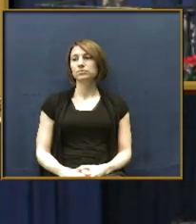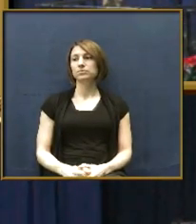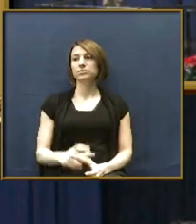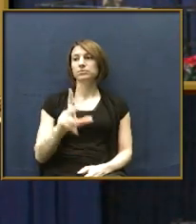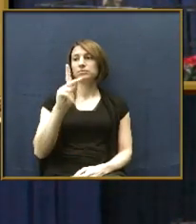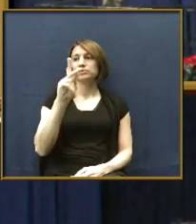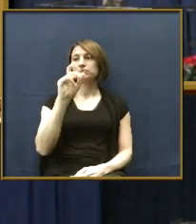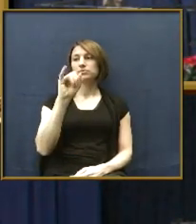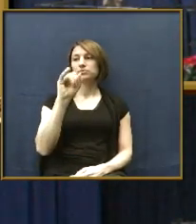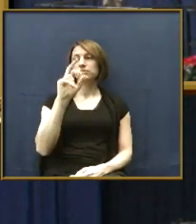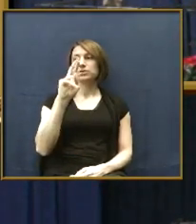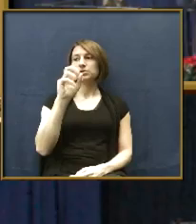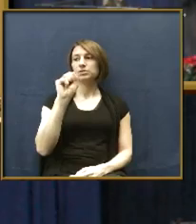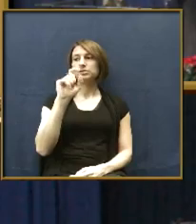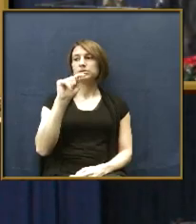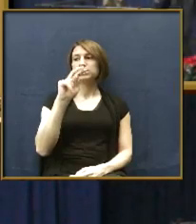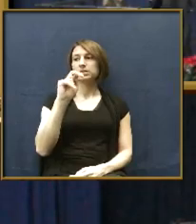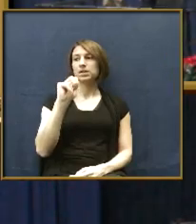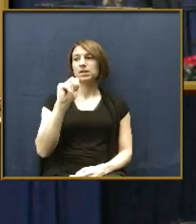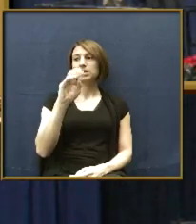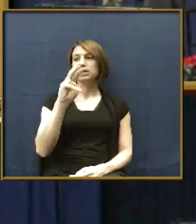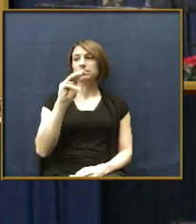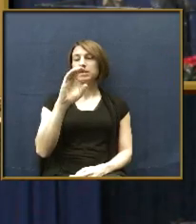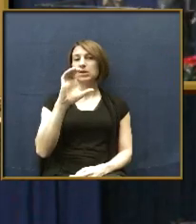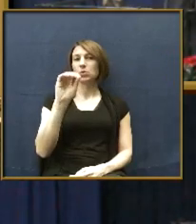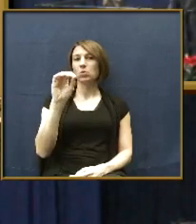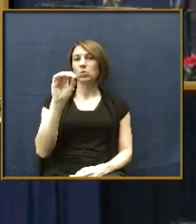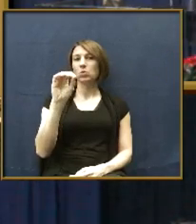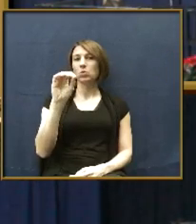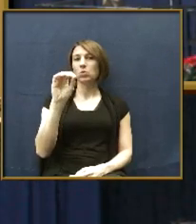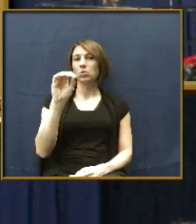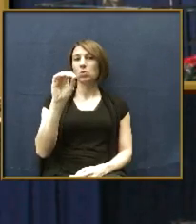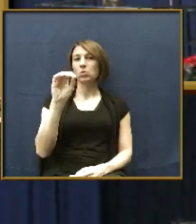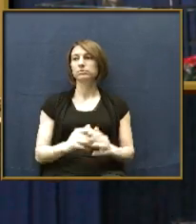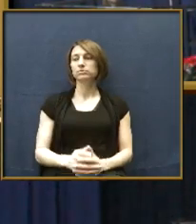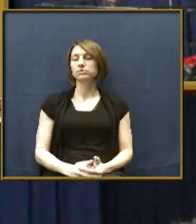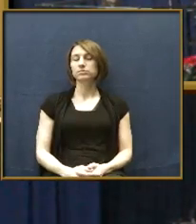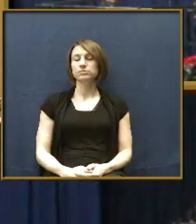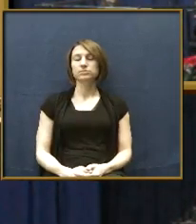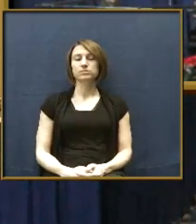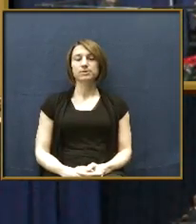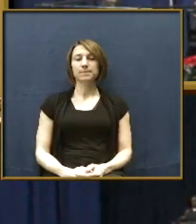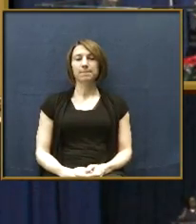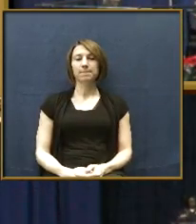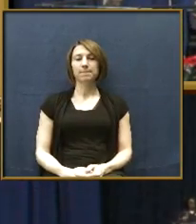Kirsten Rayanne McCoy, cum laude, Alpha Chi.